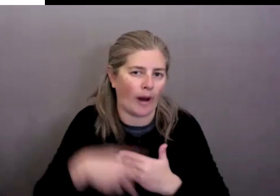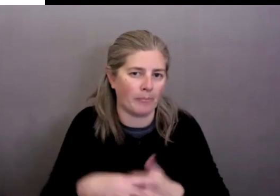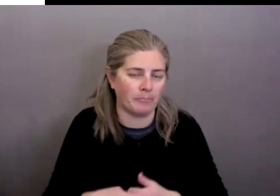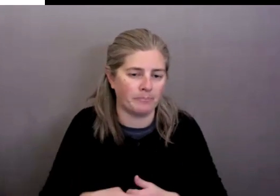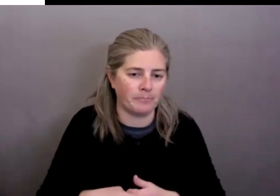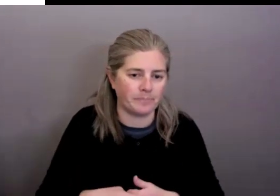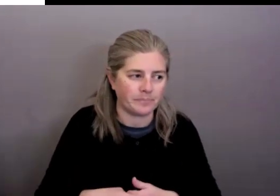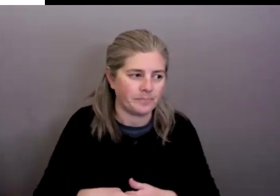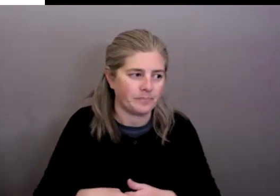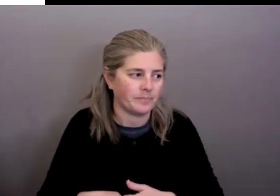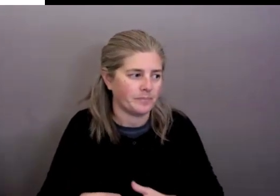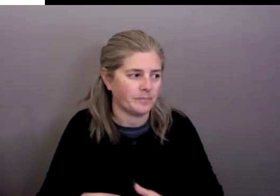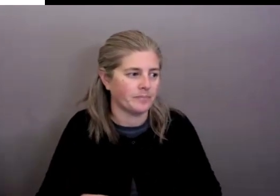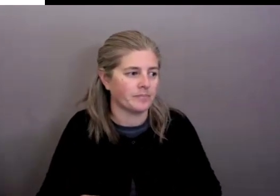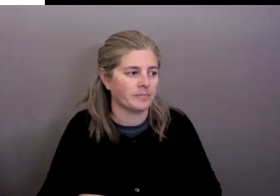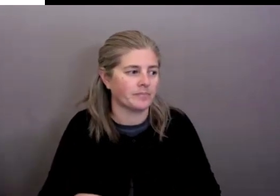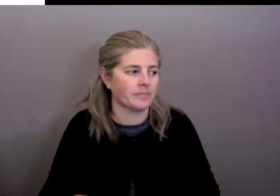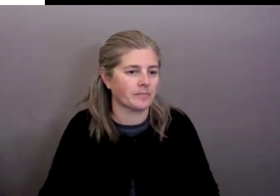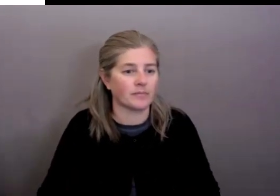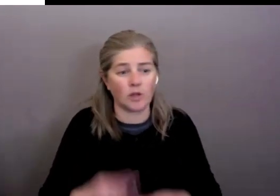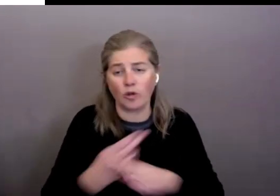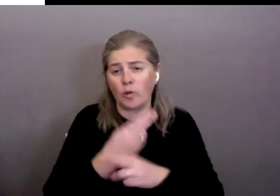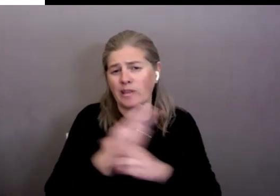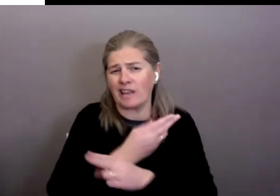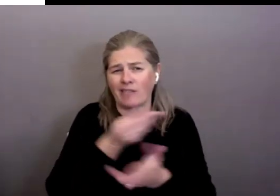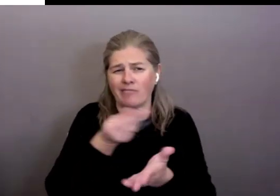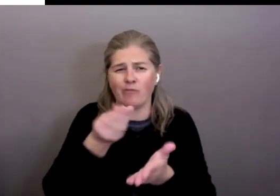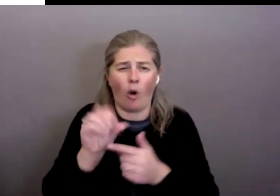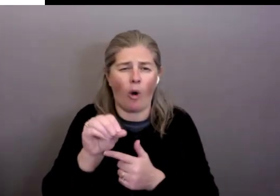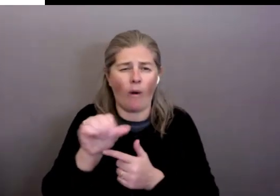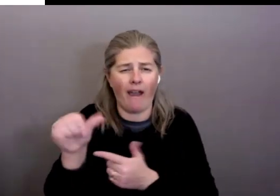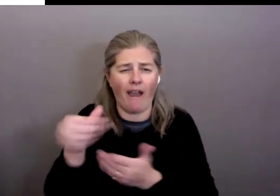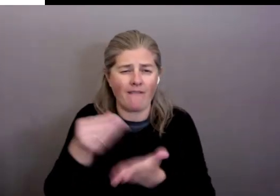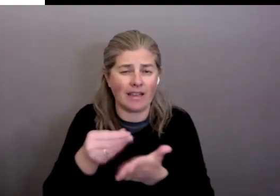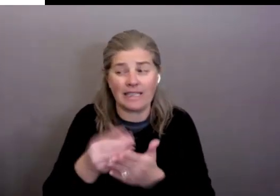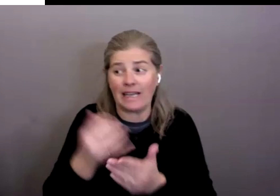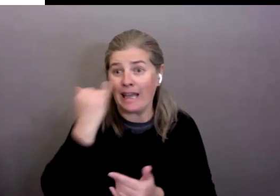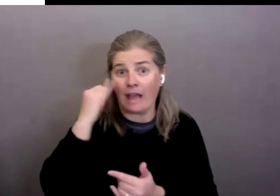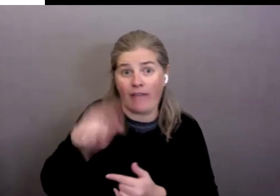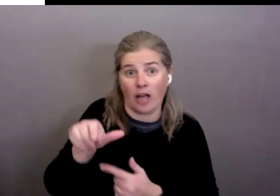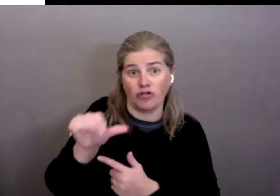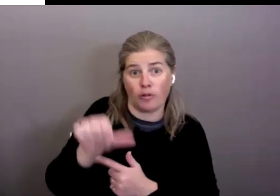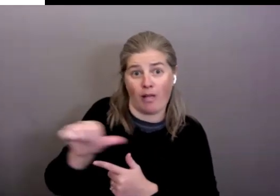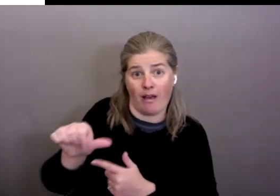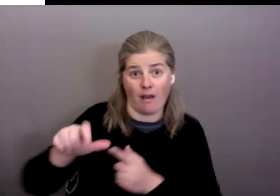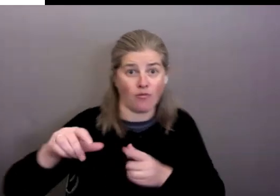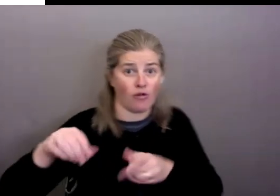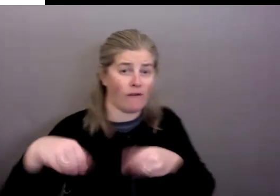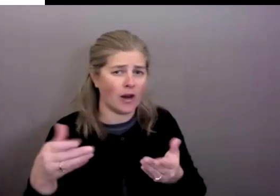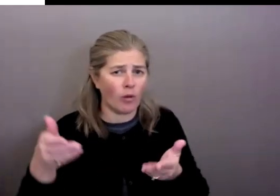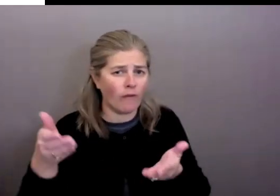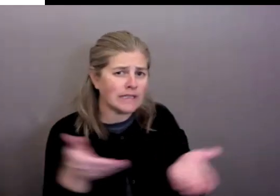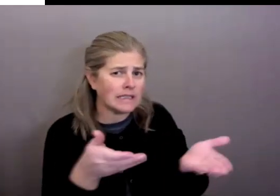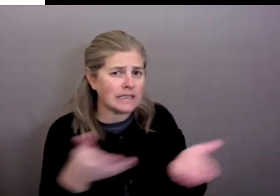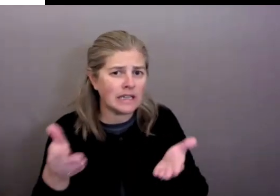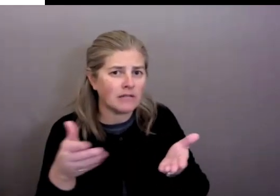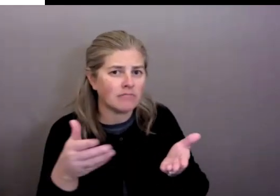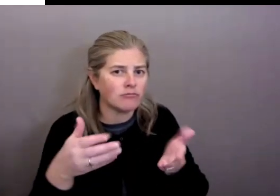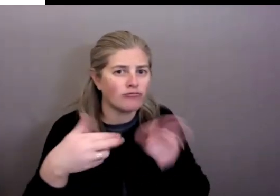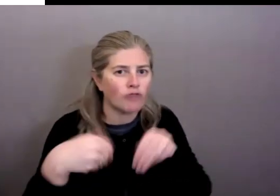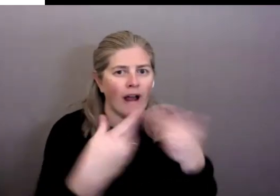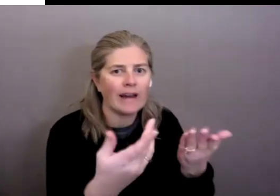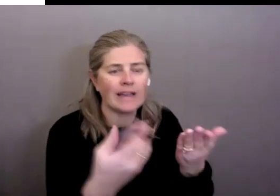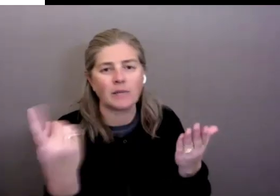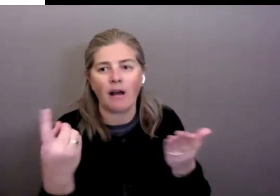Let's look at how that functions using Older Americans Act funds. So if the AAA is providing or facilitating the provision of